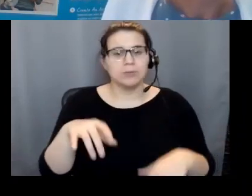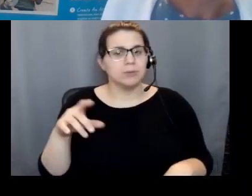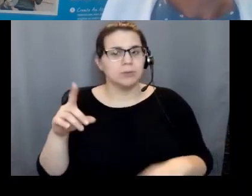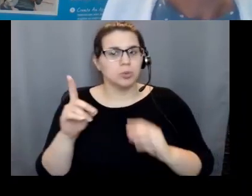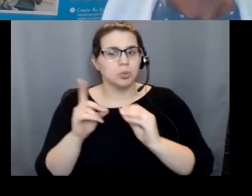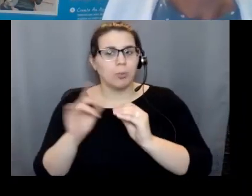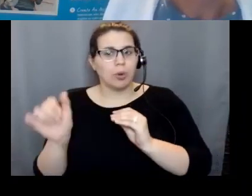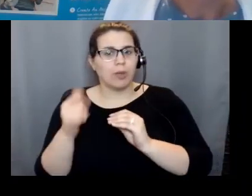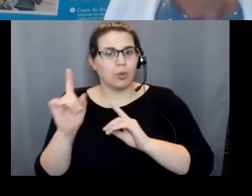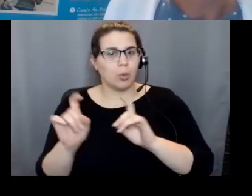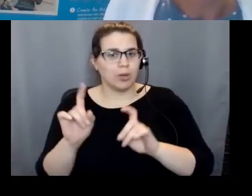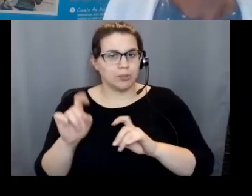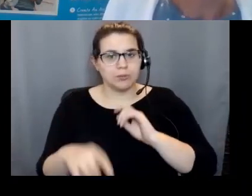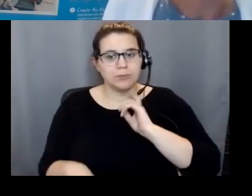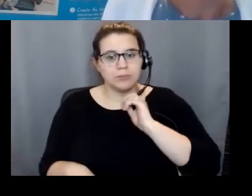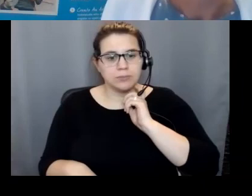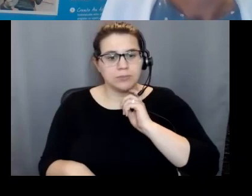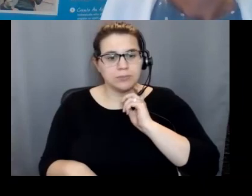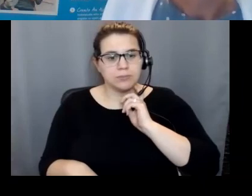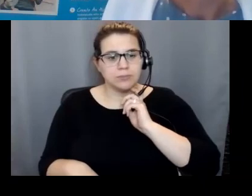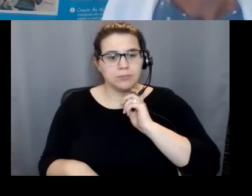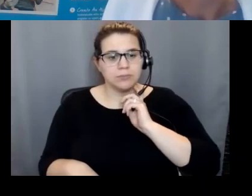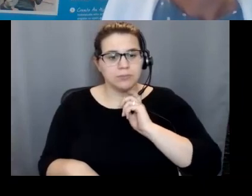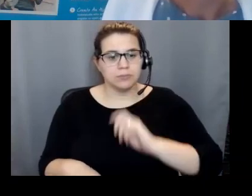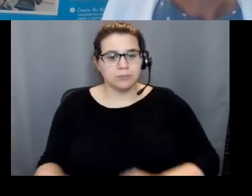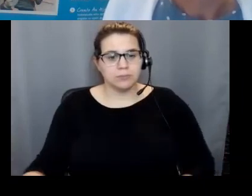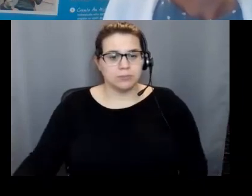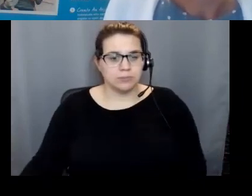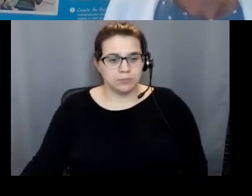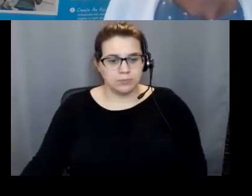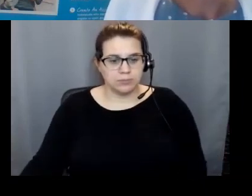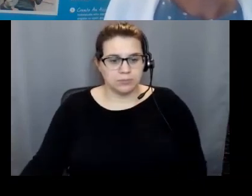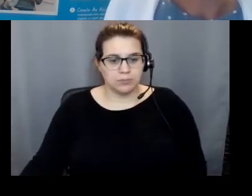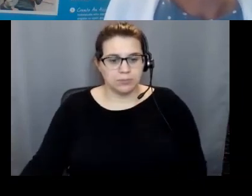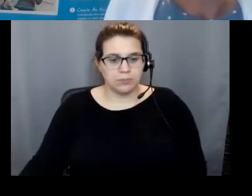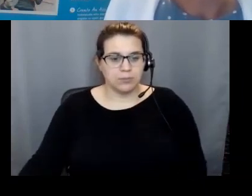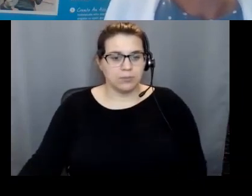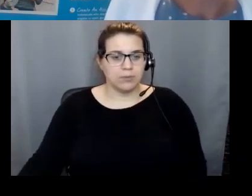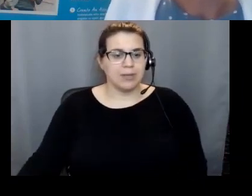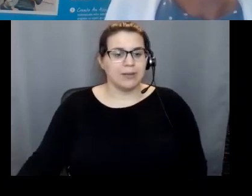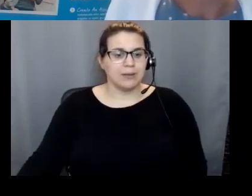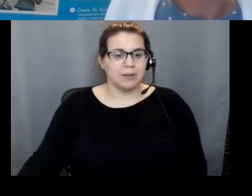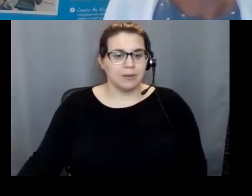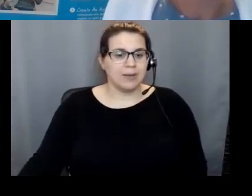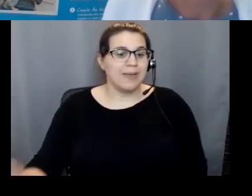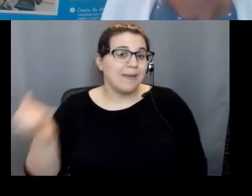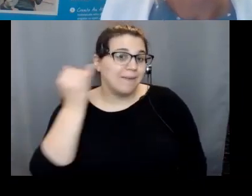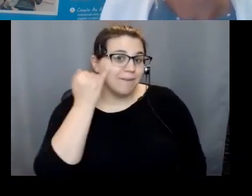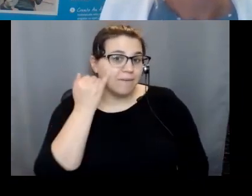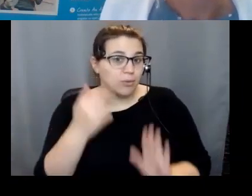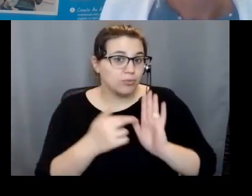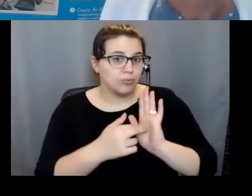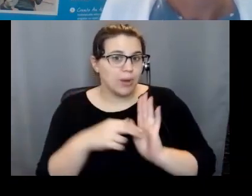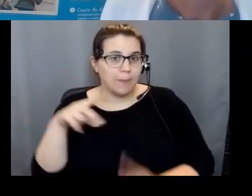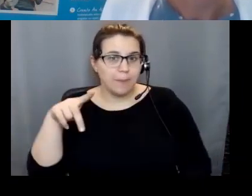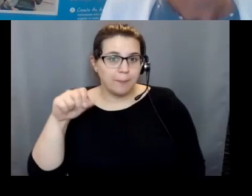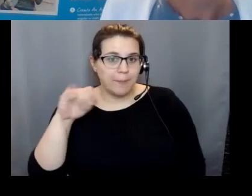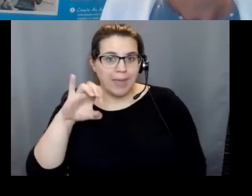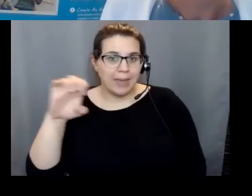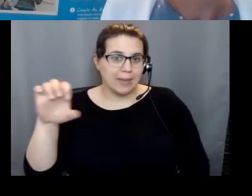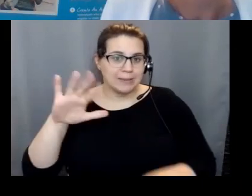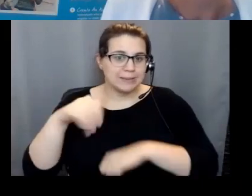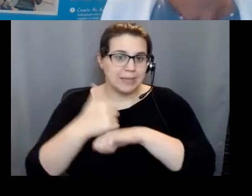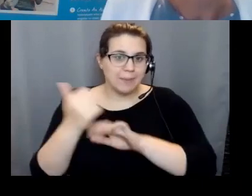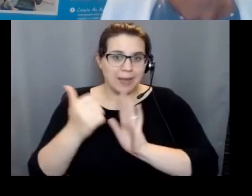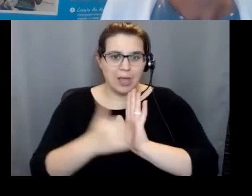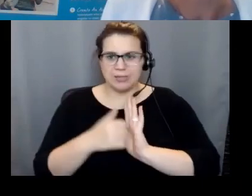question, again, along the lines for when a rep payee establishes an account. They're asking how, or I would